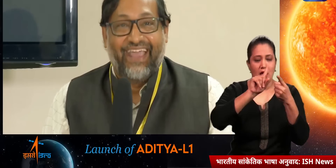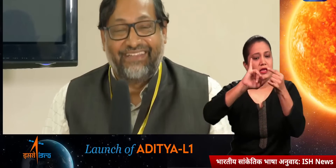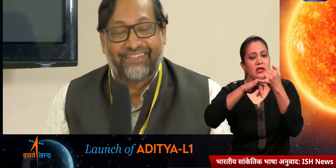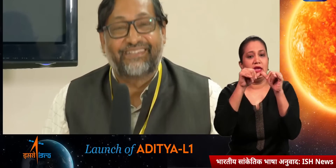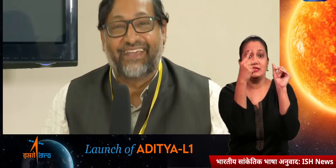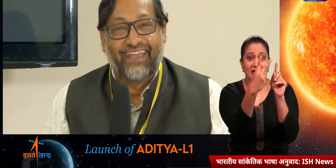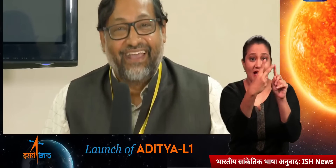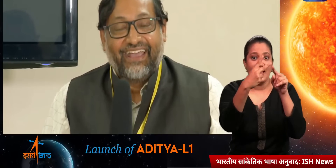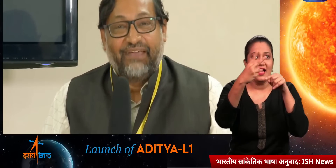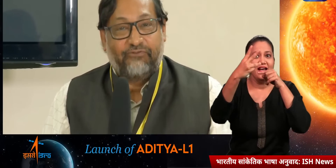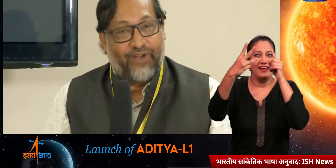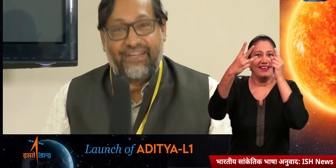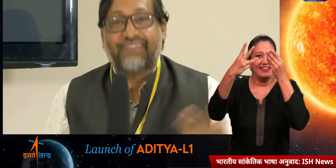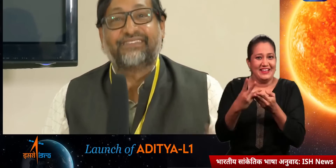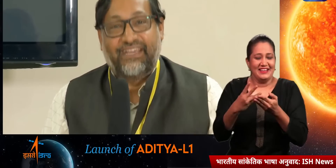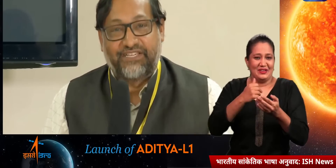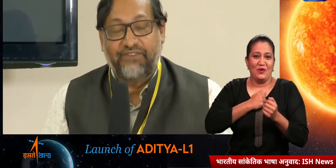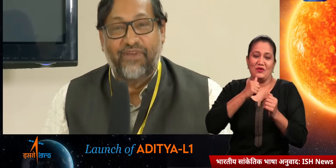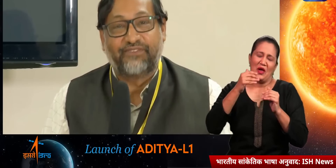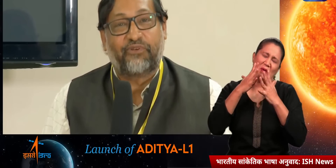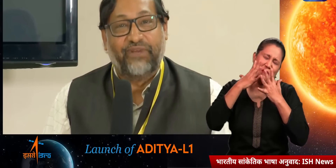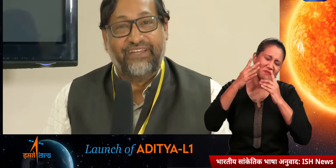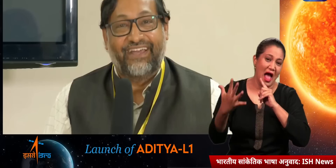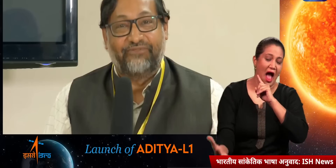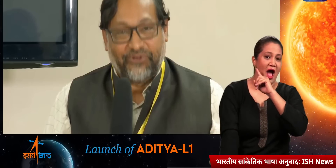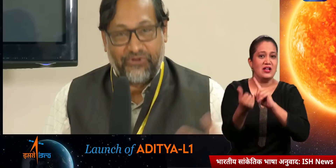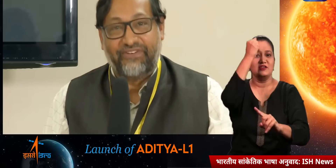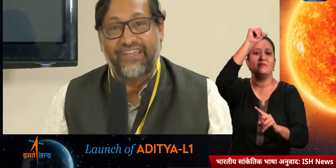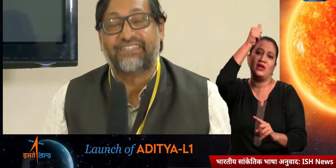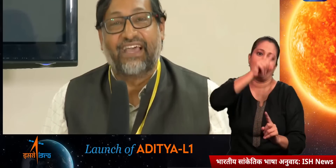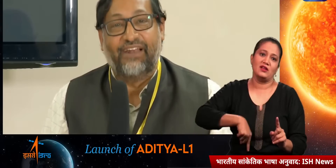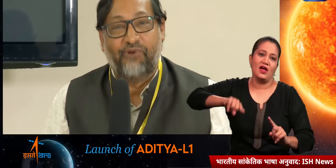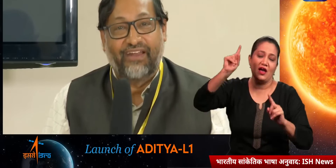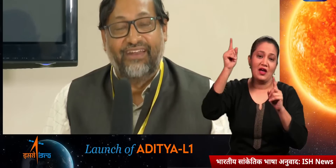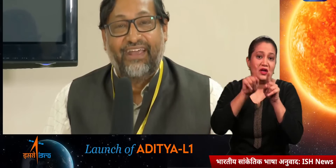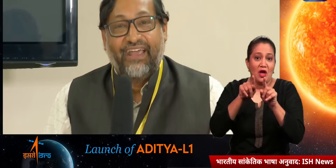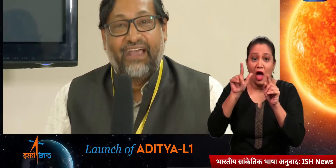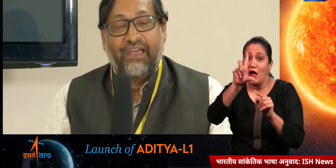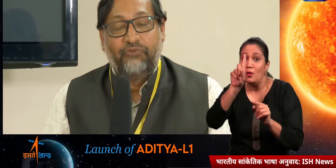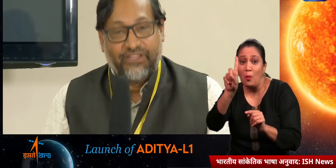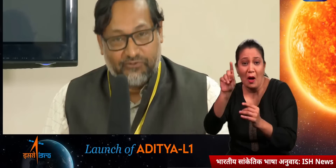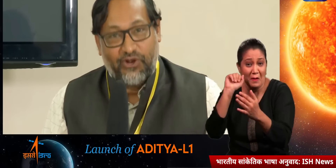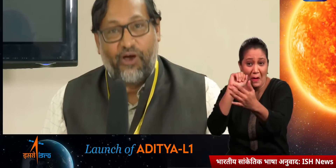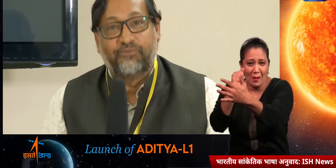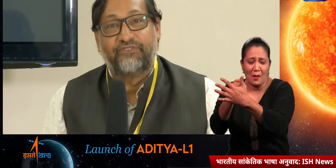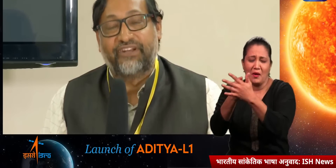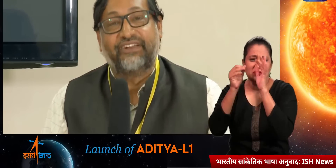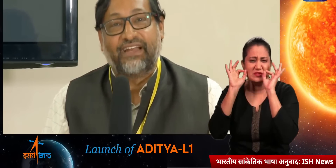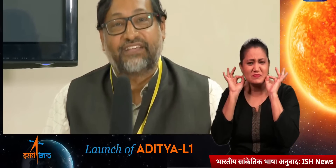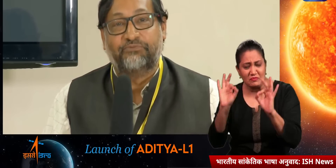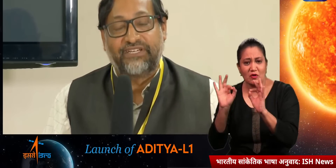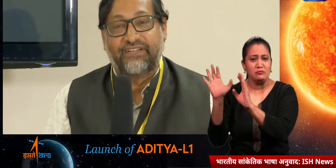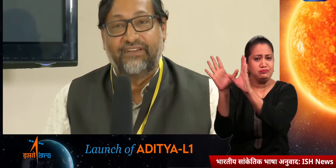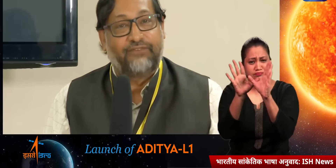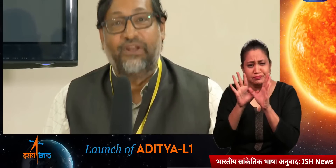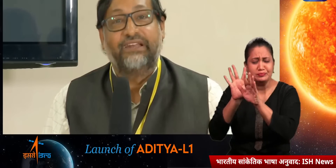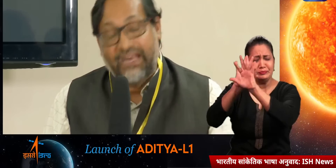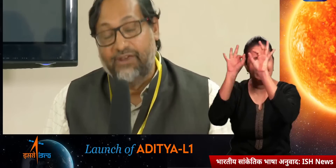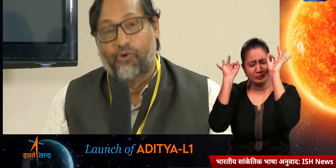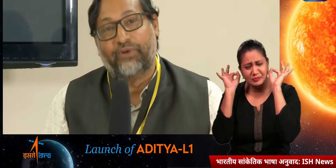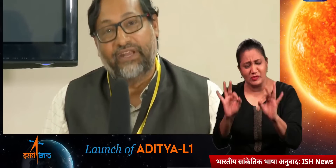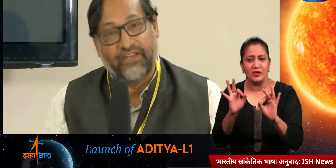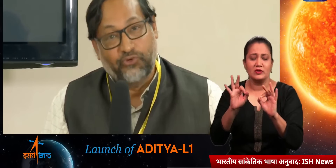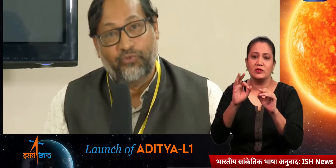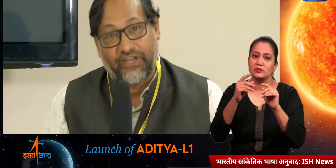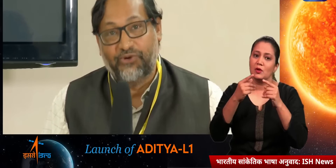I think again, this is a fantastic achievement from India. If you could reach L1 with the full observatory class mission, it will